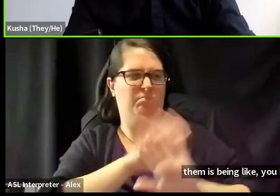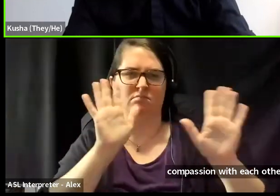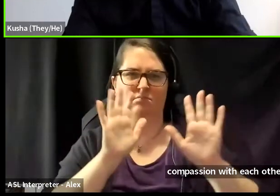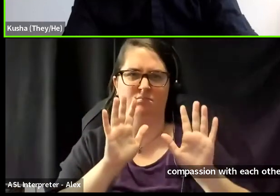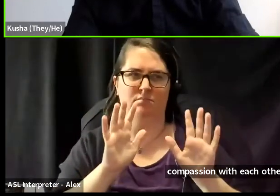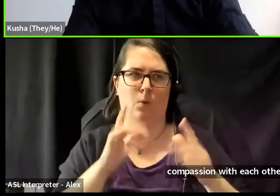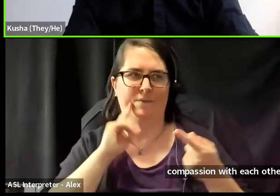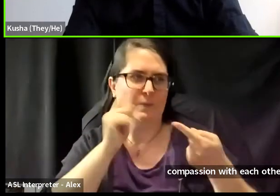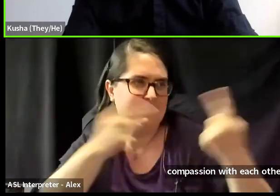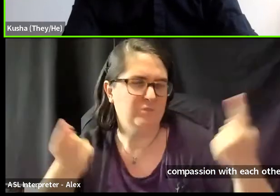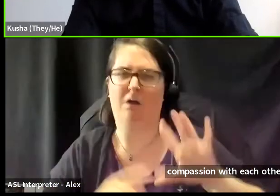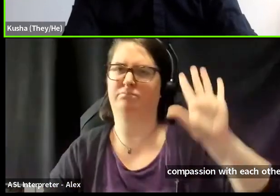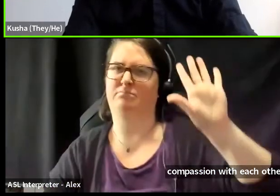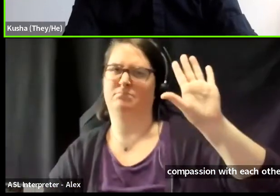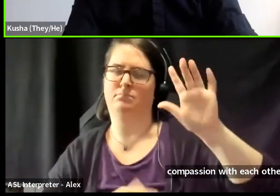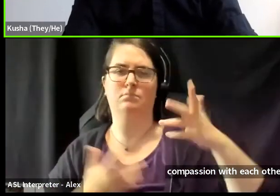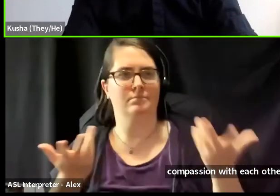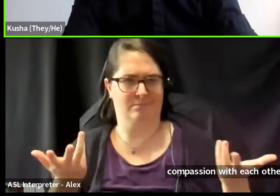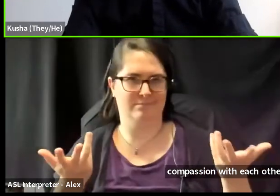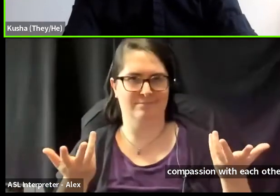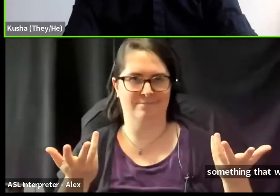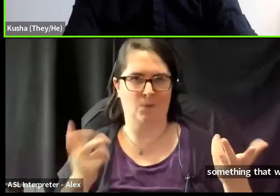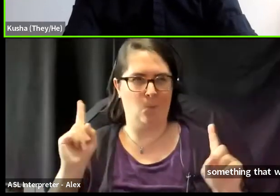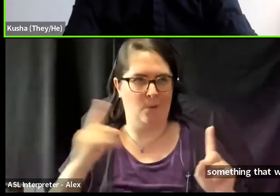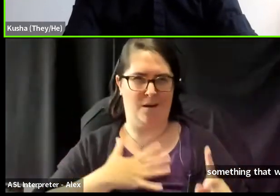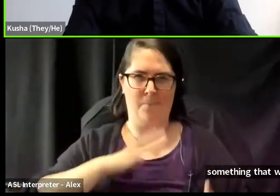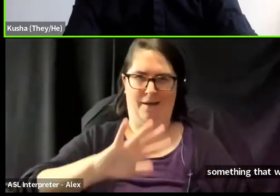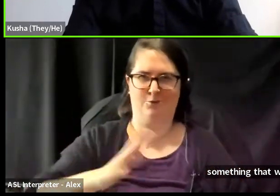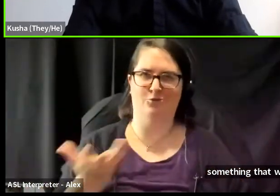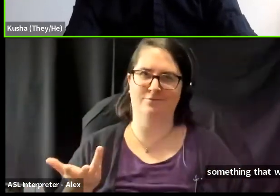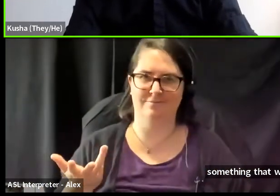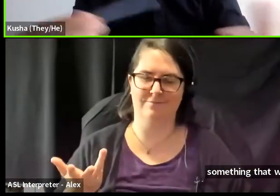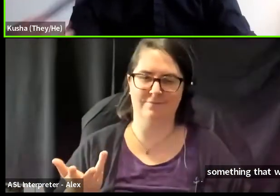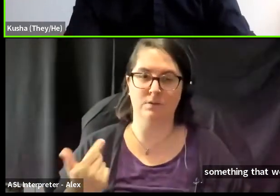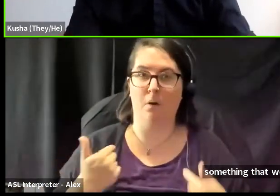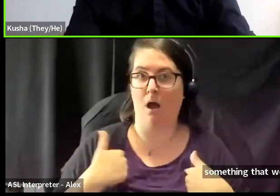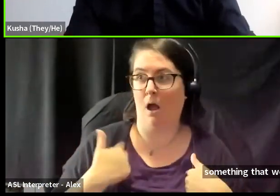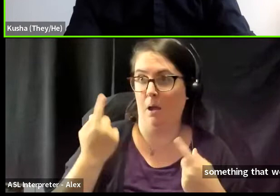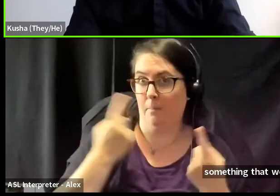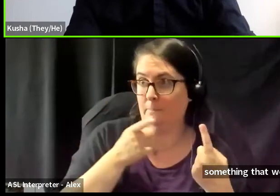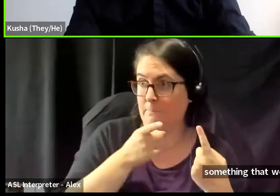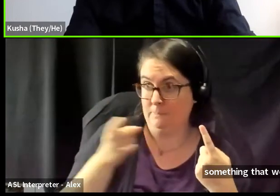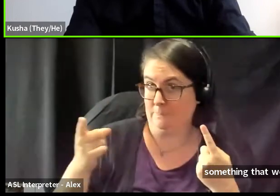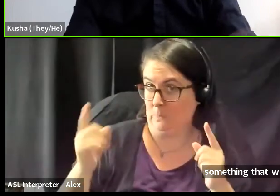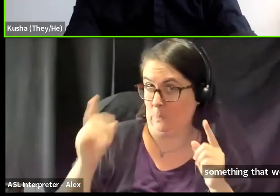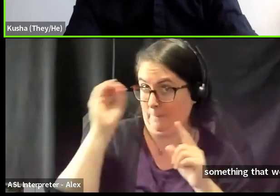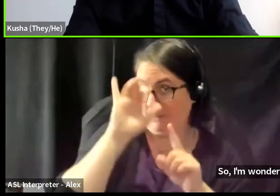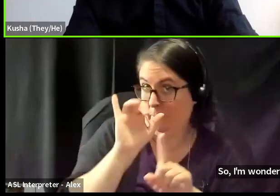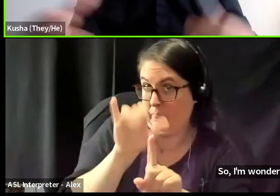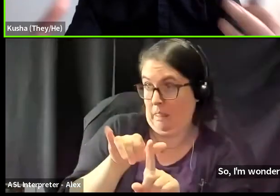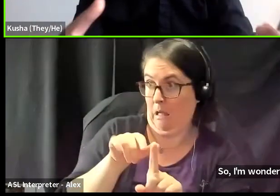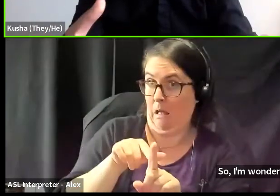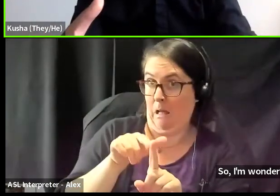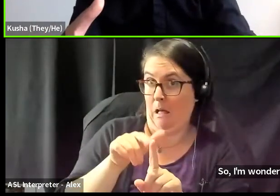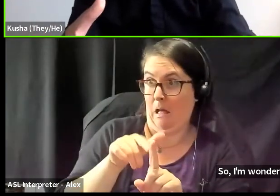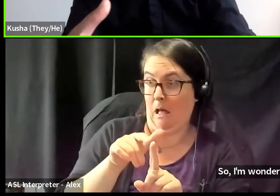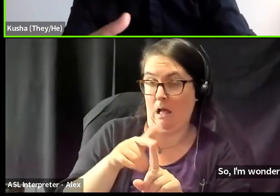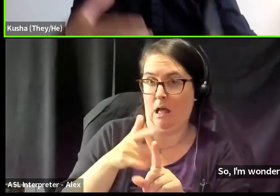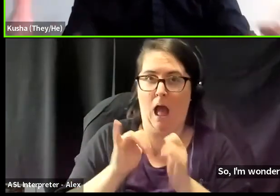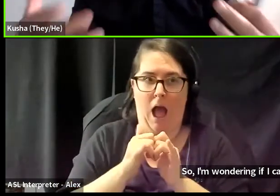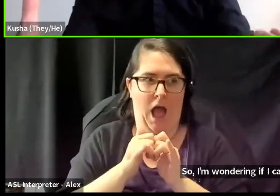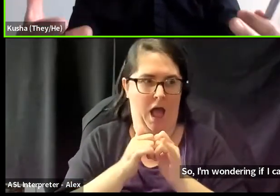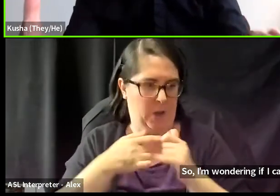on, right? So I'm wondering if I can get your thoughts around that, around like, how do